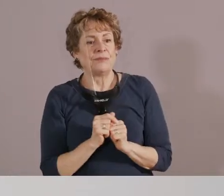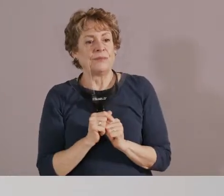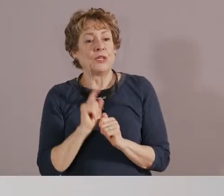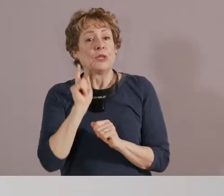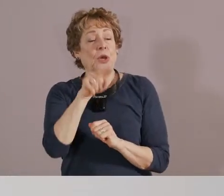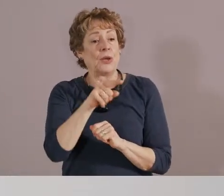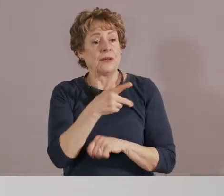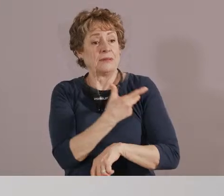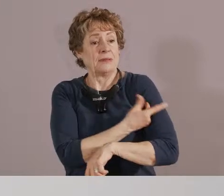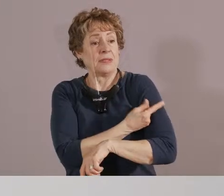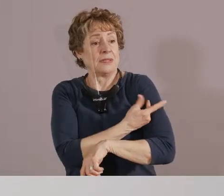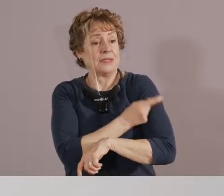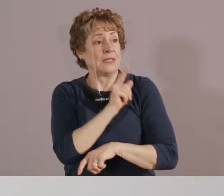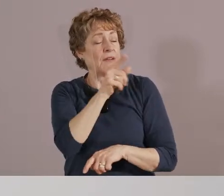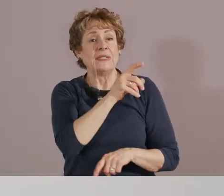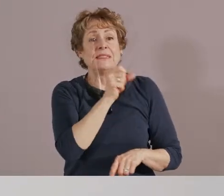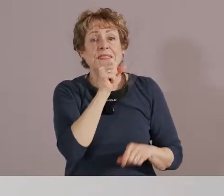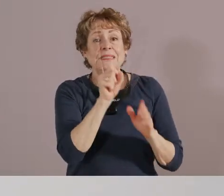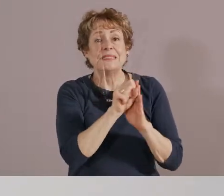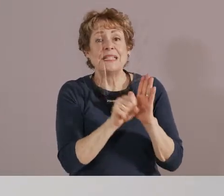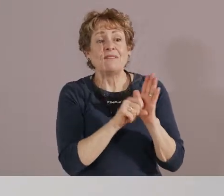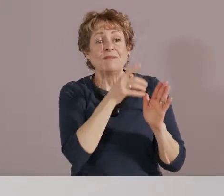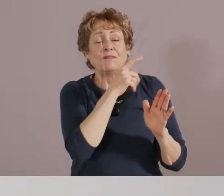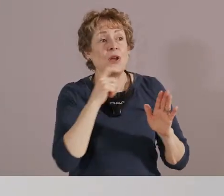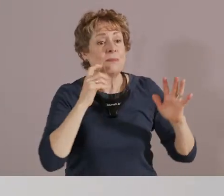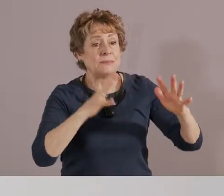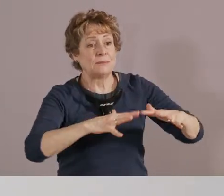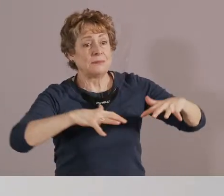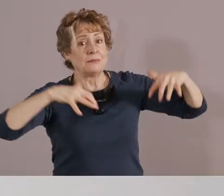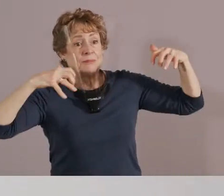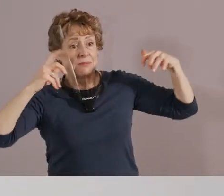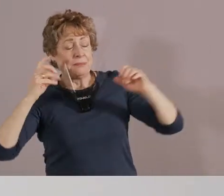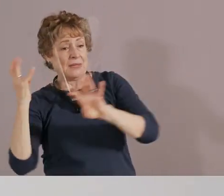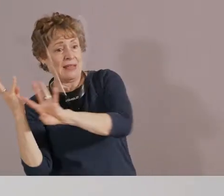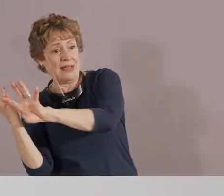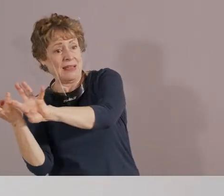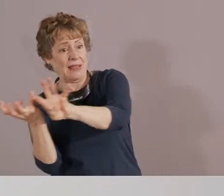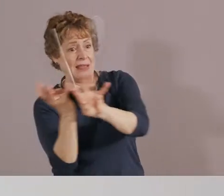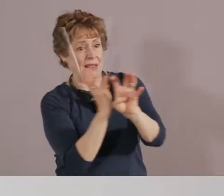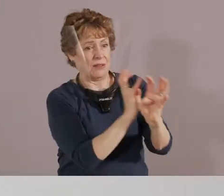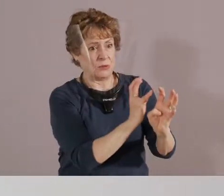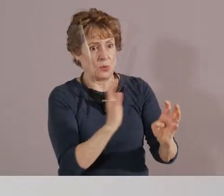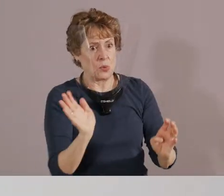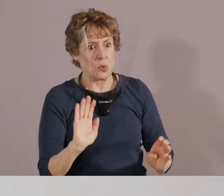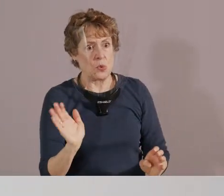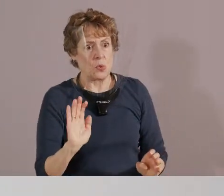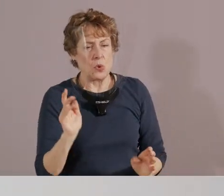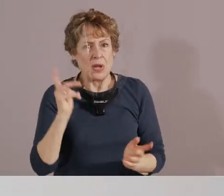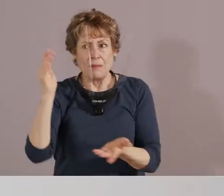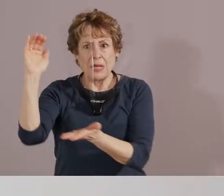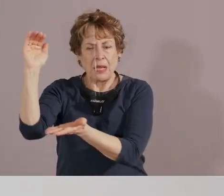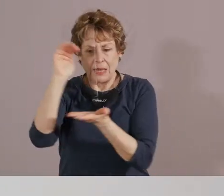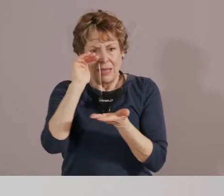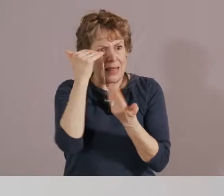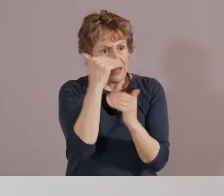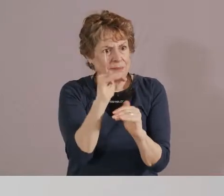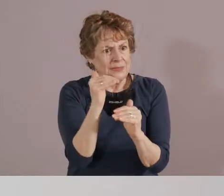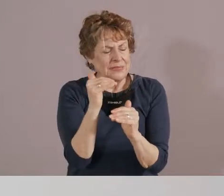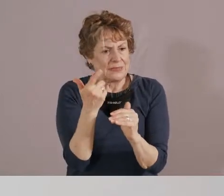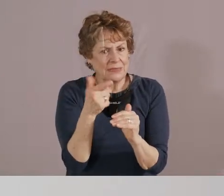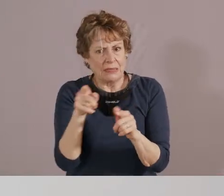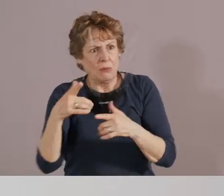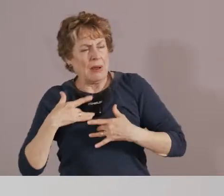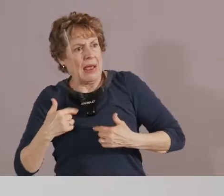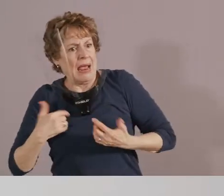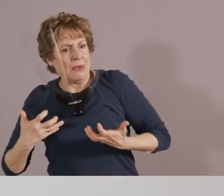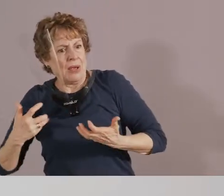like State Farm Stadium, and they know that supply is limited. So they're very worried about that vaccine getting